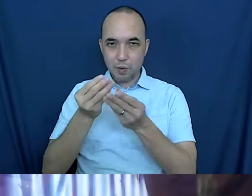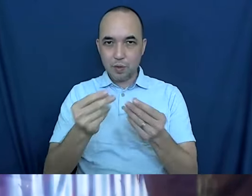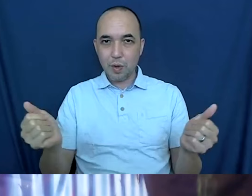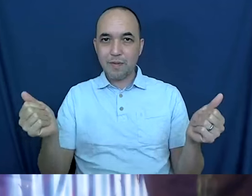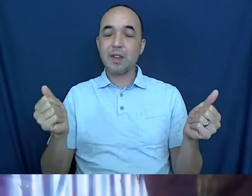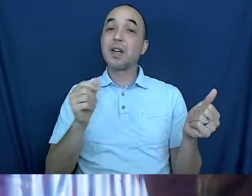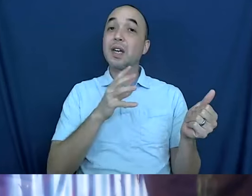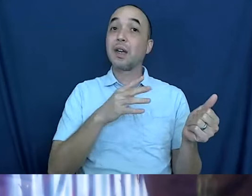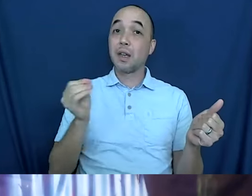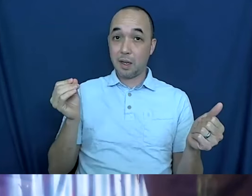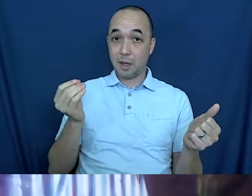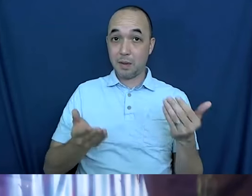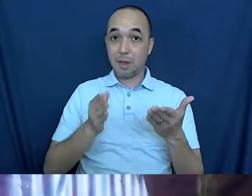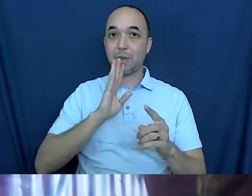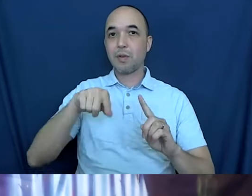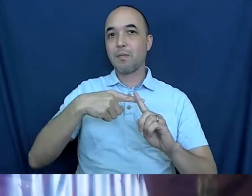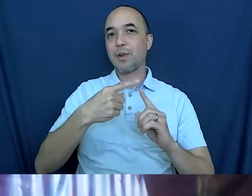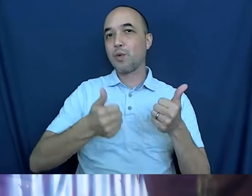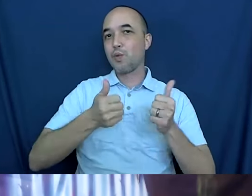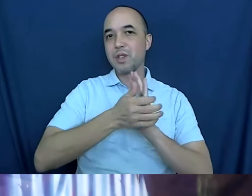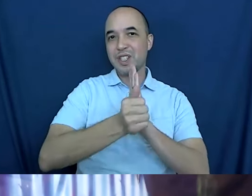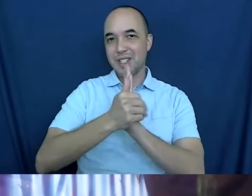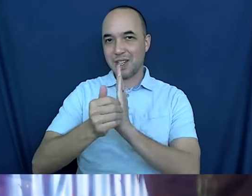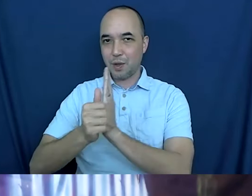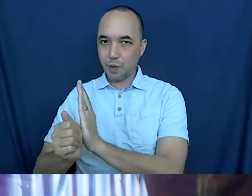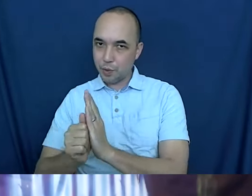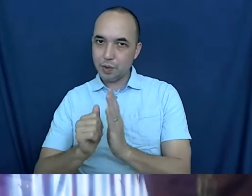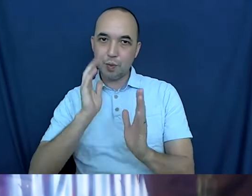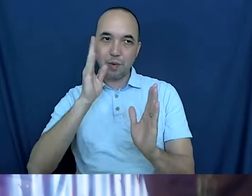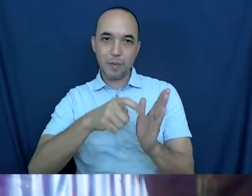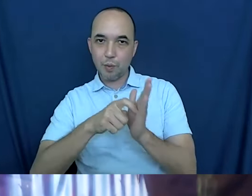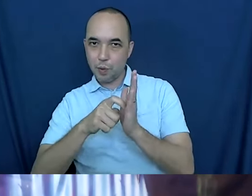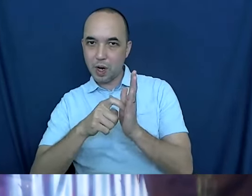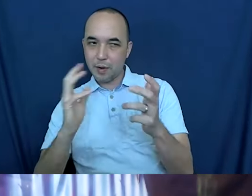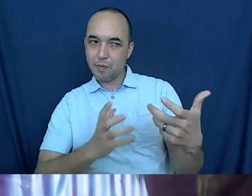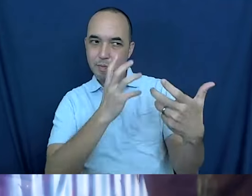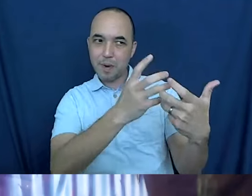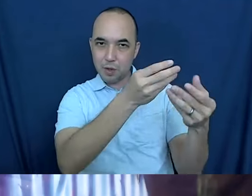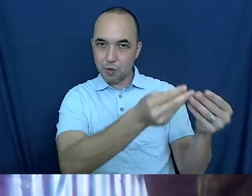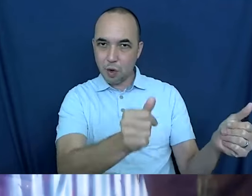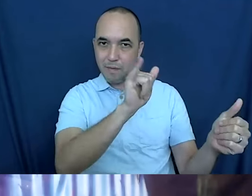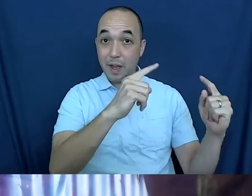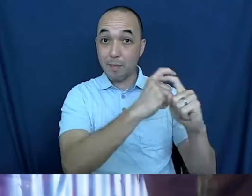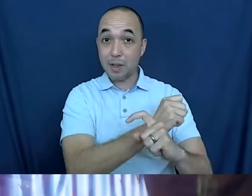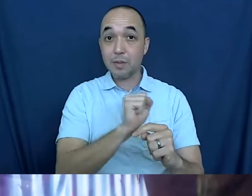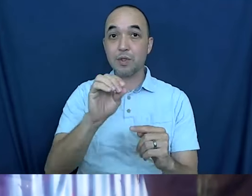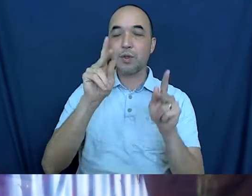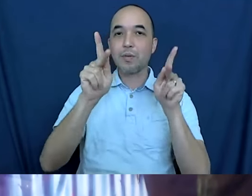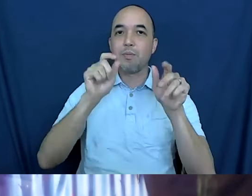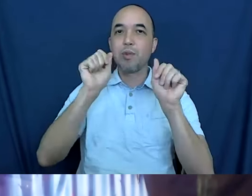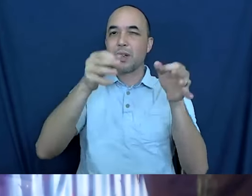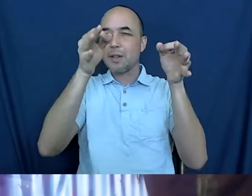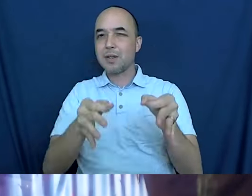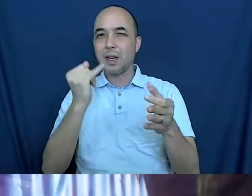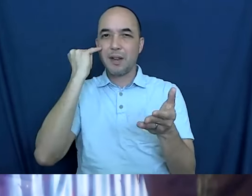about what skills are going to be required for those puzzles, so that people can decide if that's